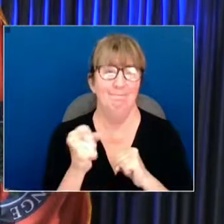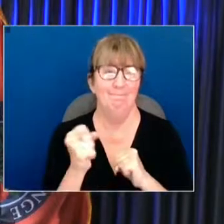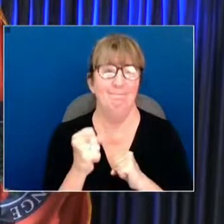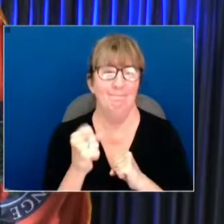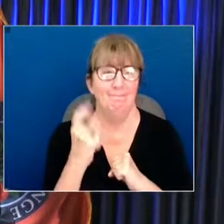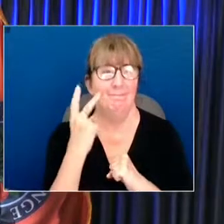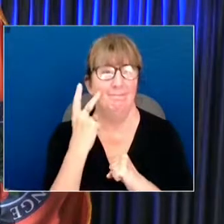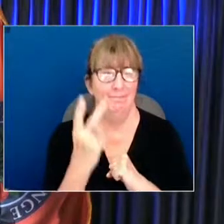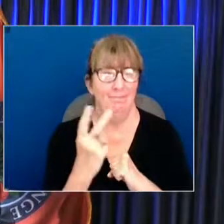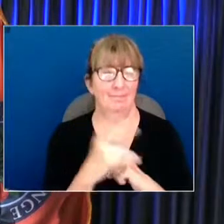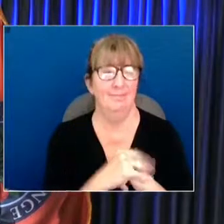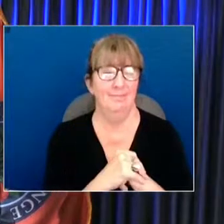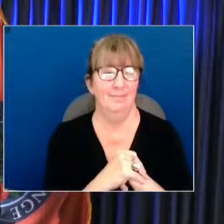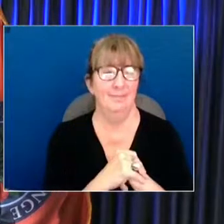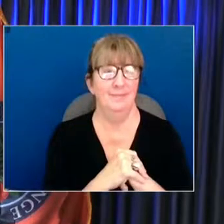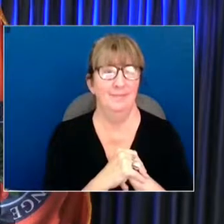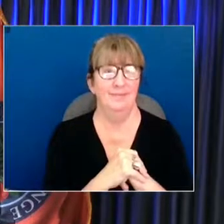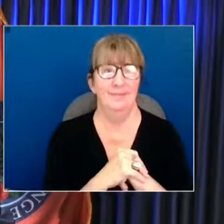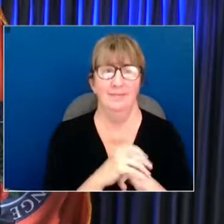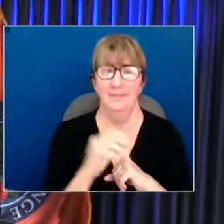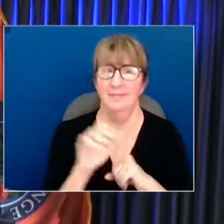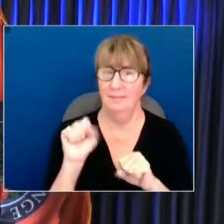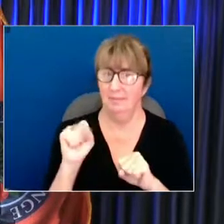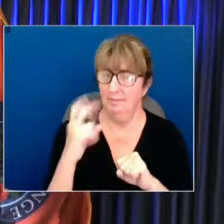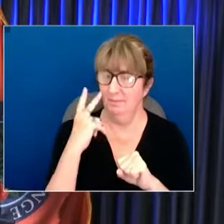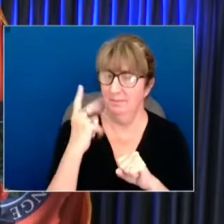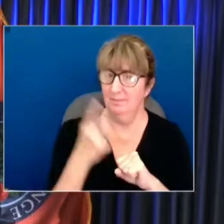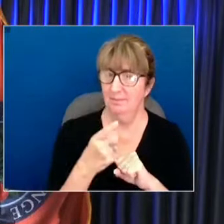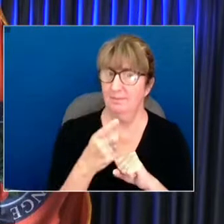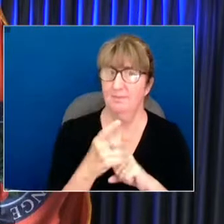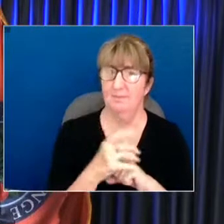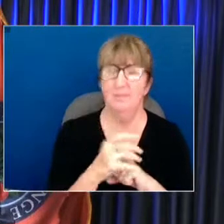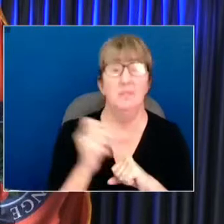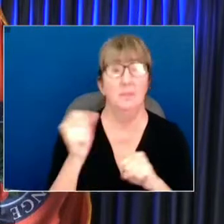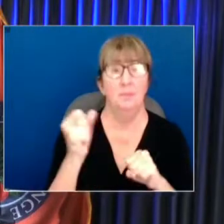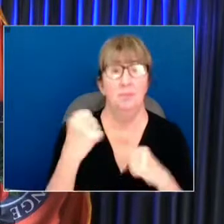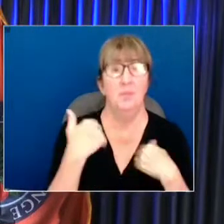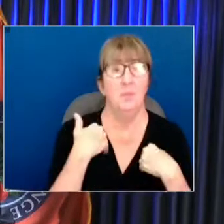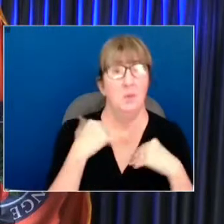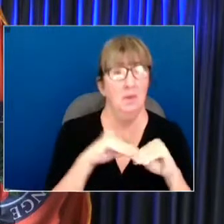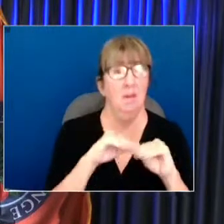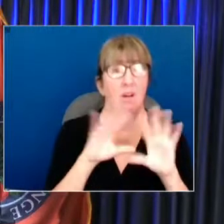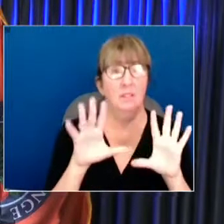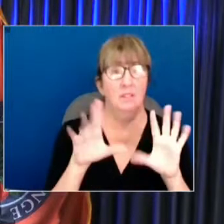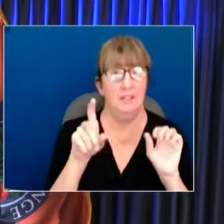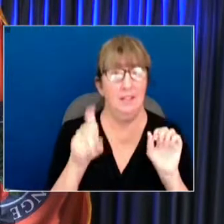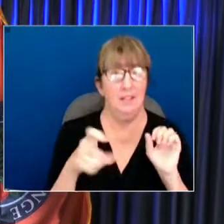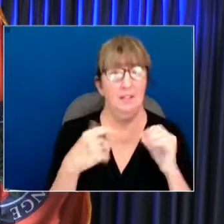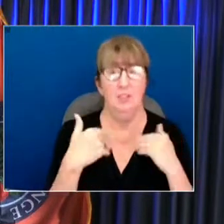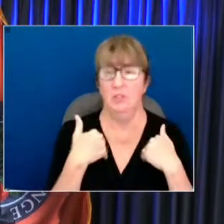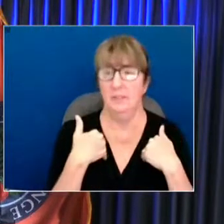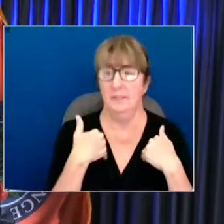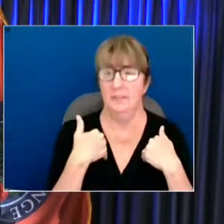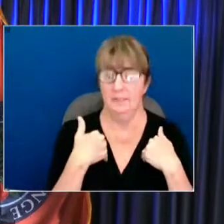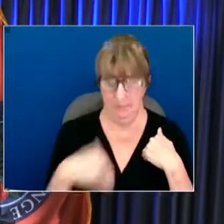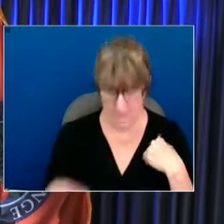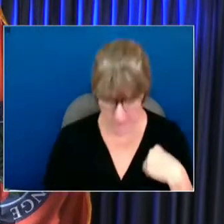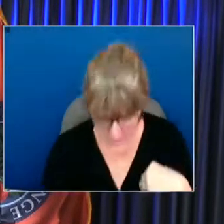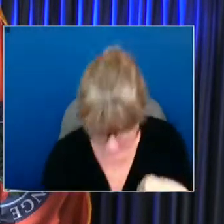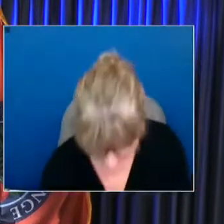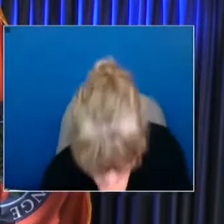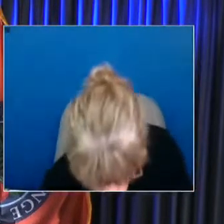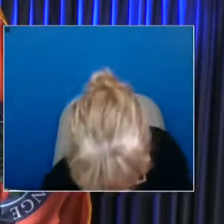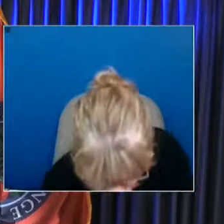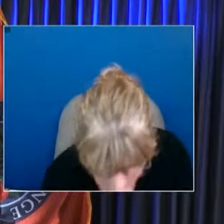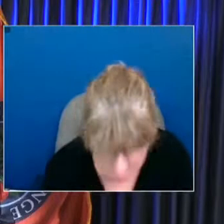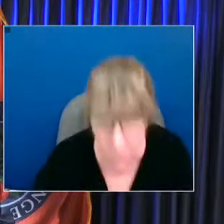could kill them, or I could rotate them off a little bit. But we obviously have to have, Is that better or not? That's slightly better, but still. Slightly